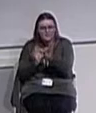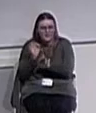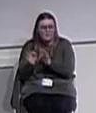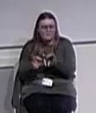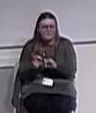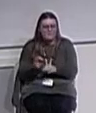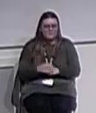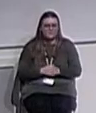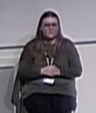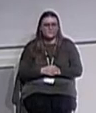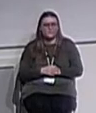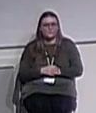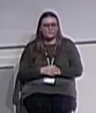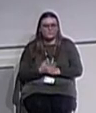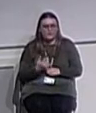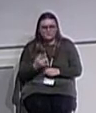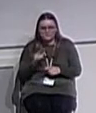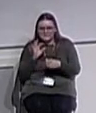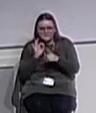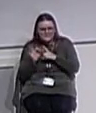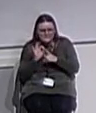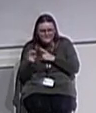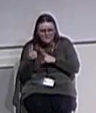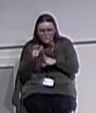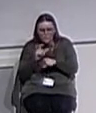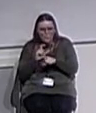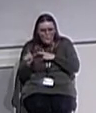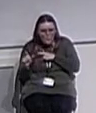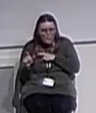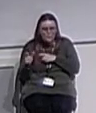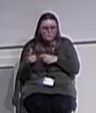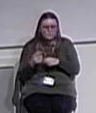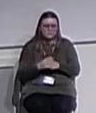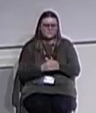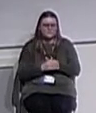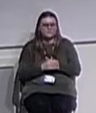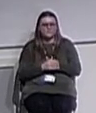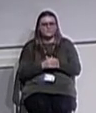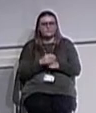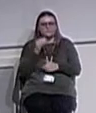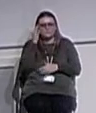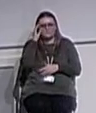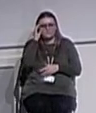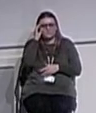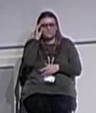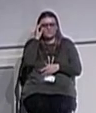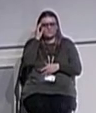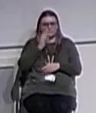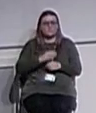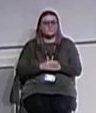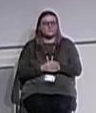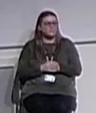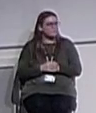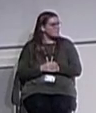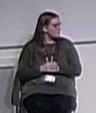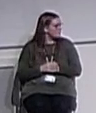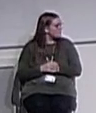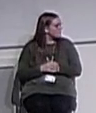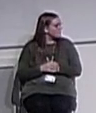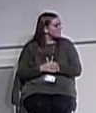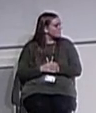ask questions about the specifics between the degree programmes from the students and the programme directors.